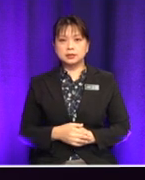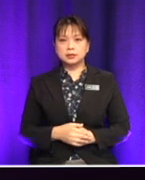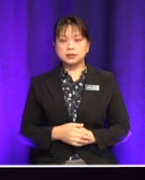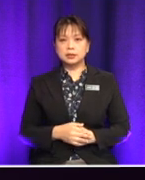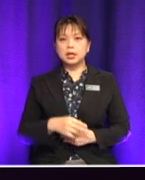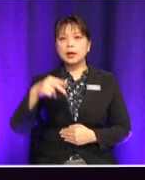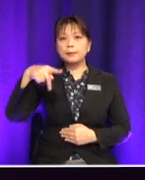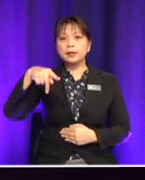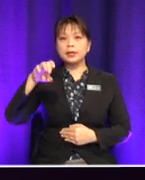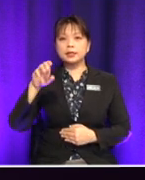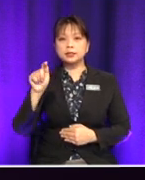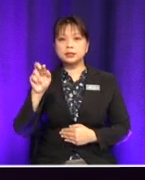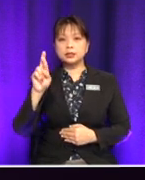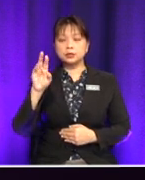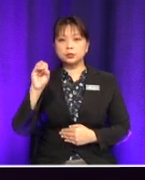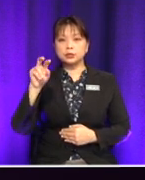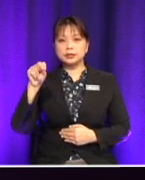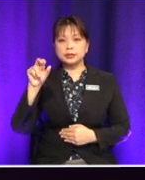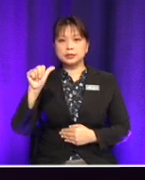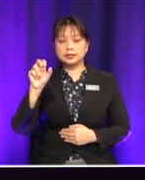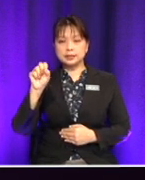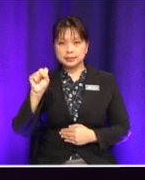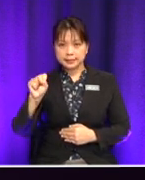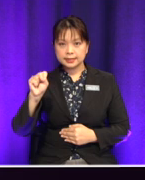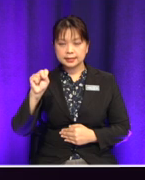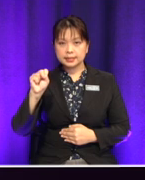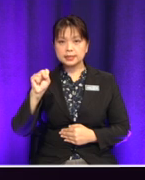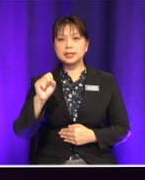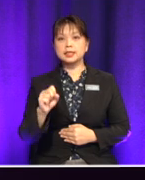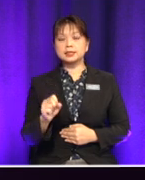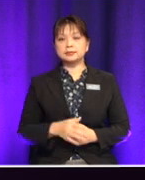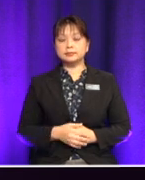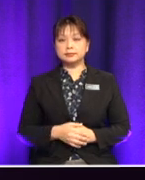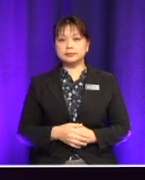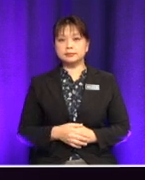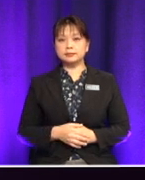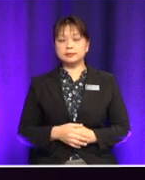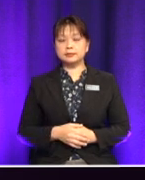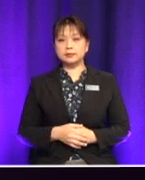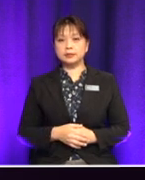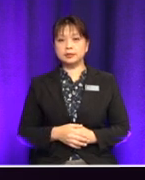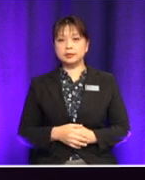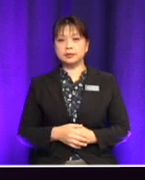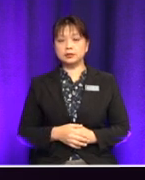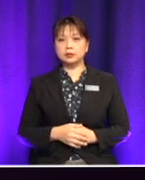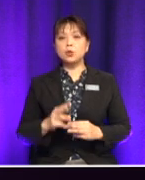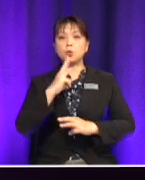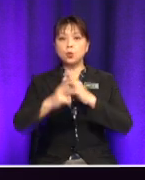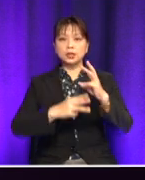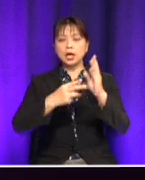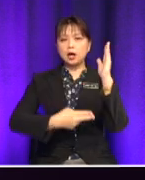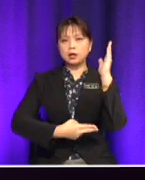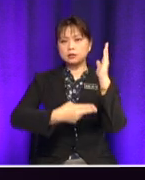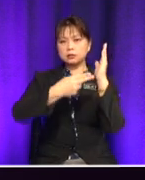Tower, World's Highest Building. Very good. Petronas Tower, world's highest building. All right? Mm.